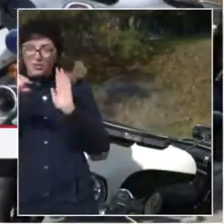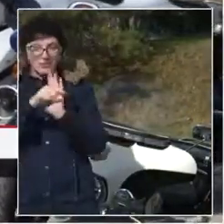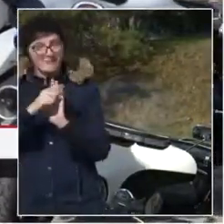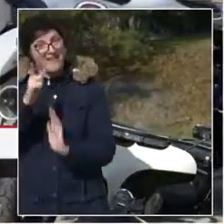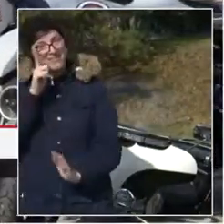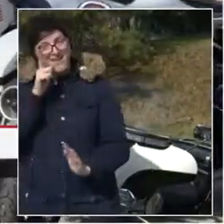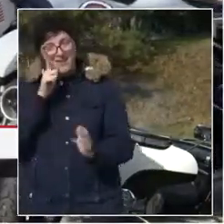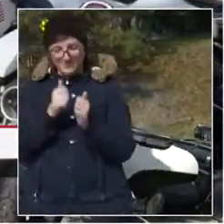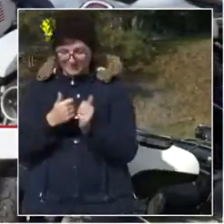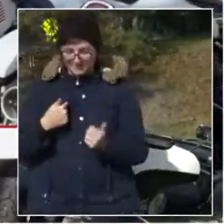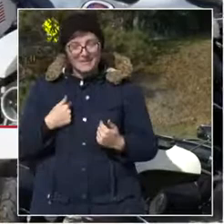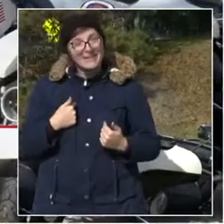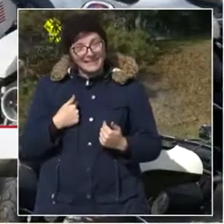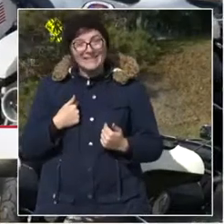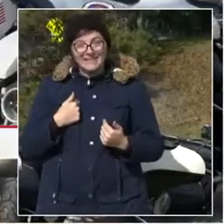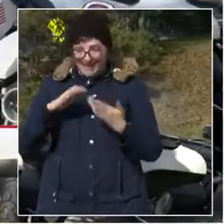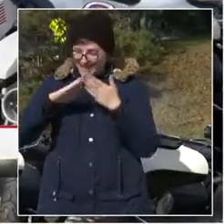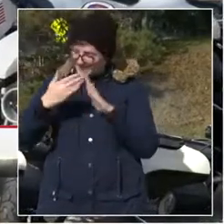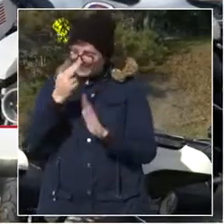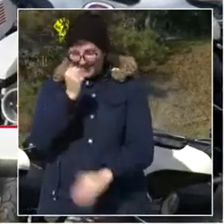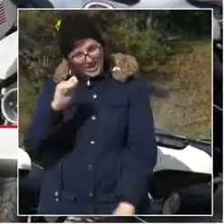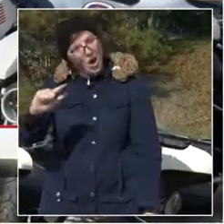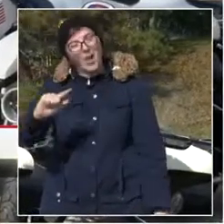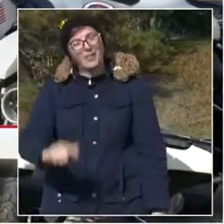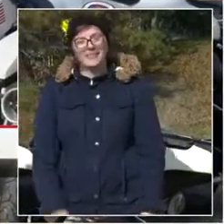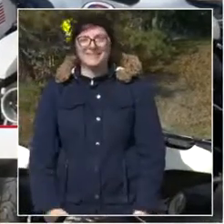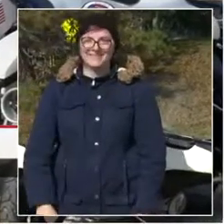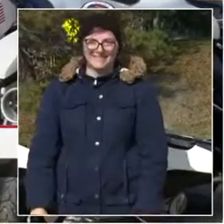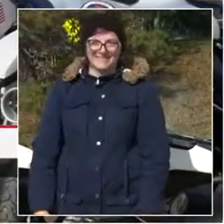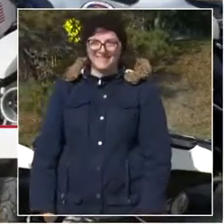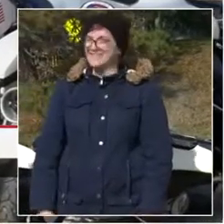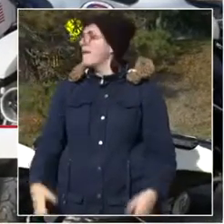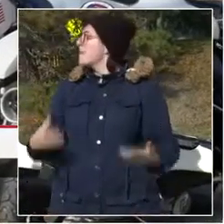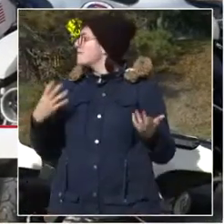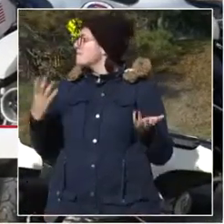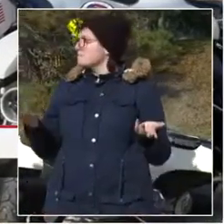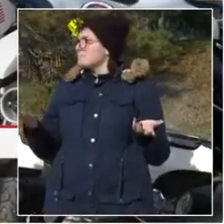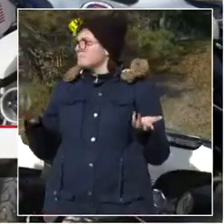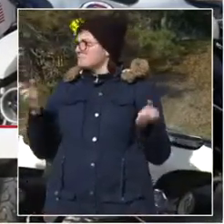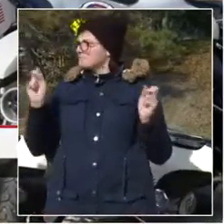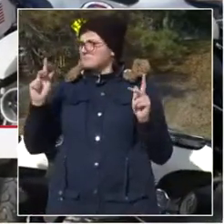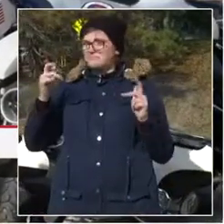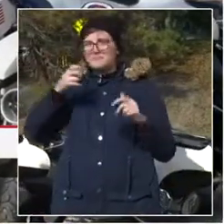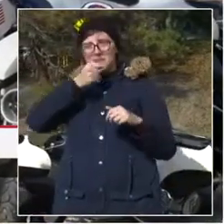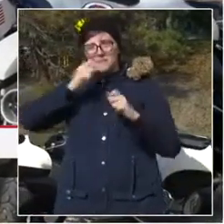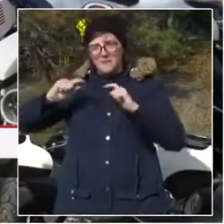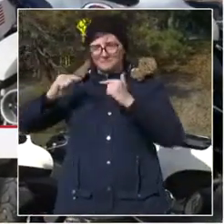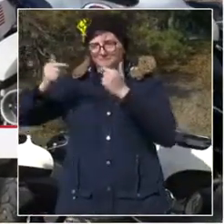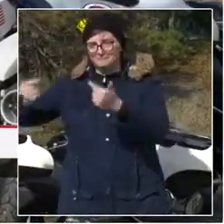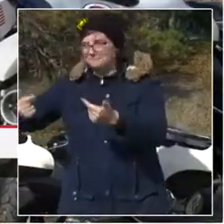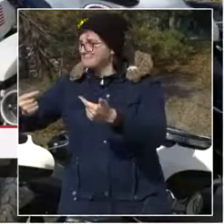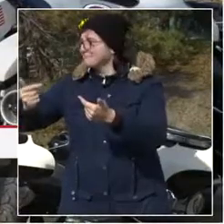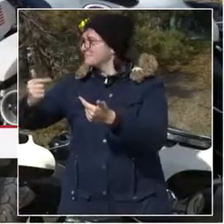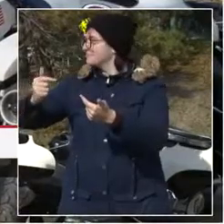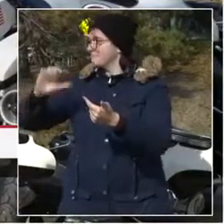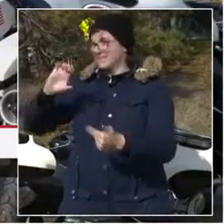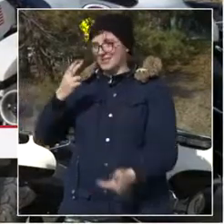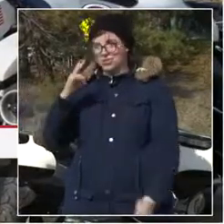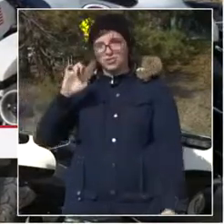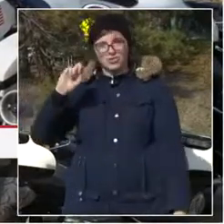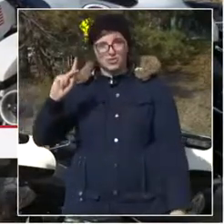lunch at City Hall. And I'll turn the mic back over